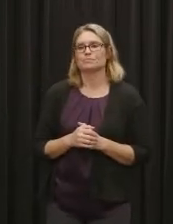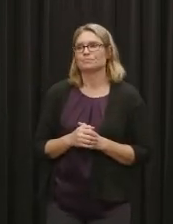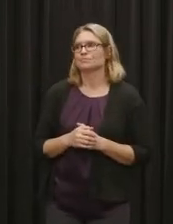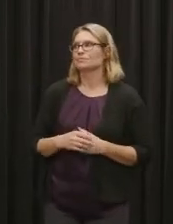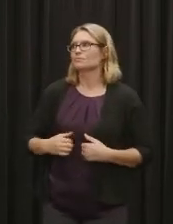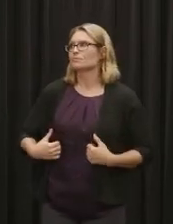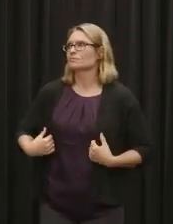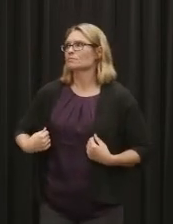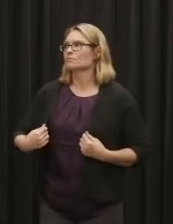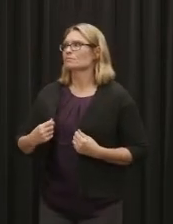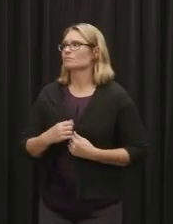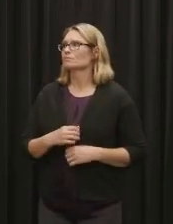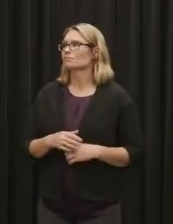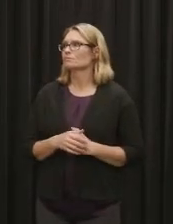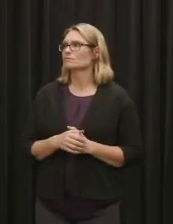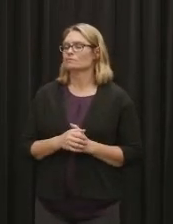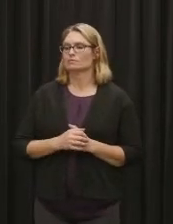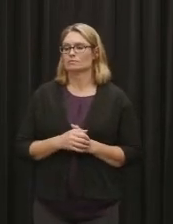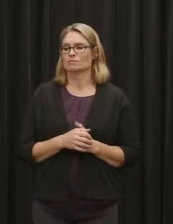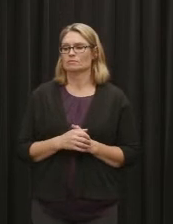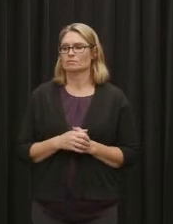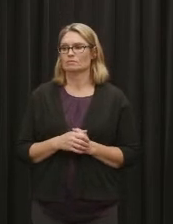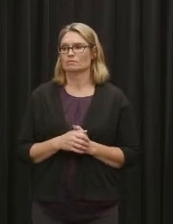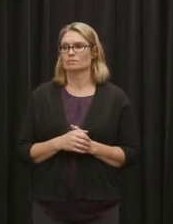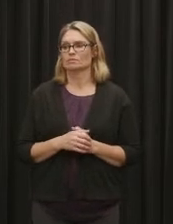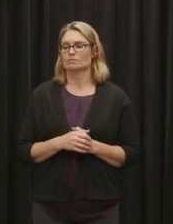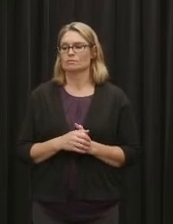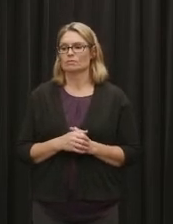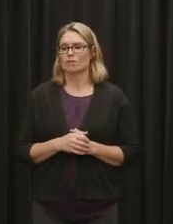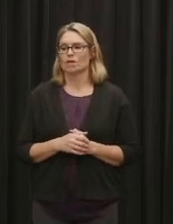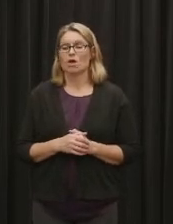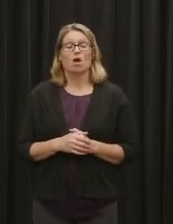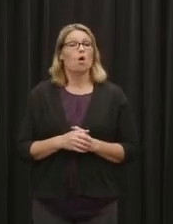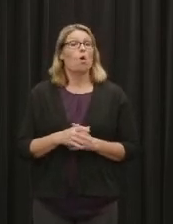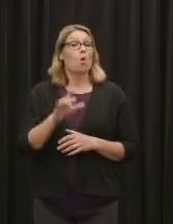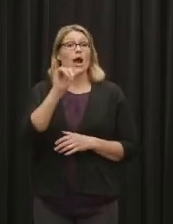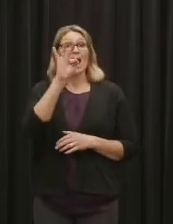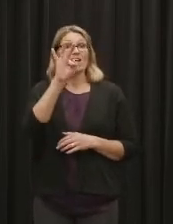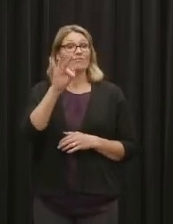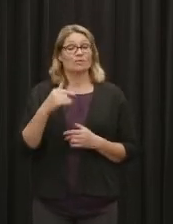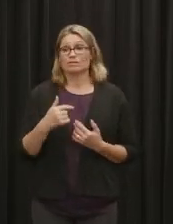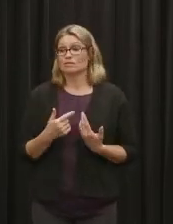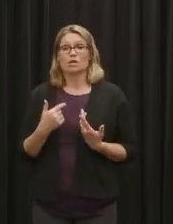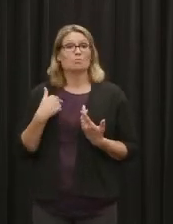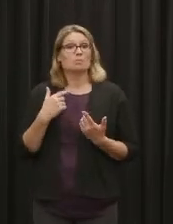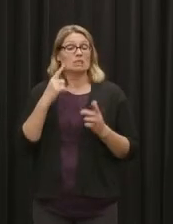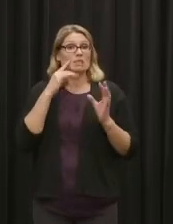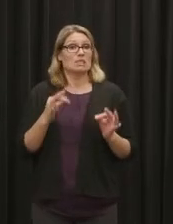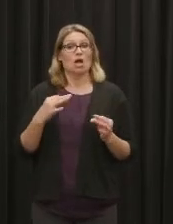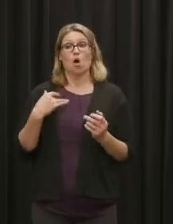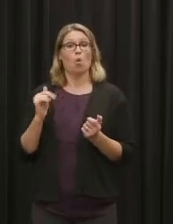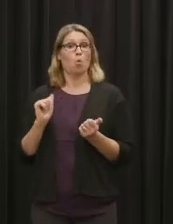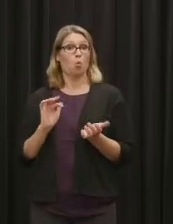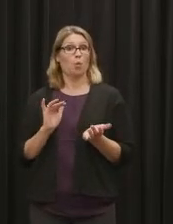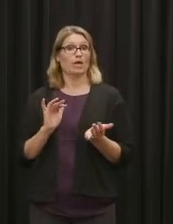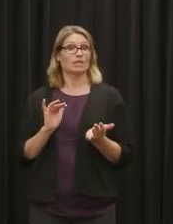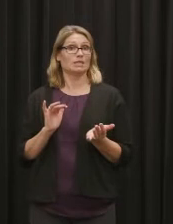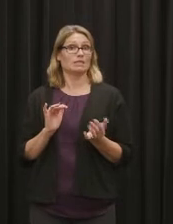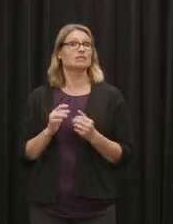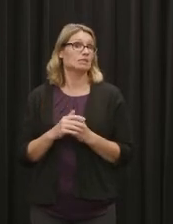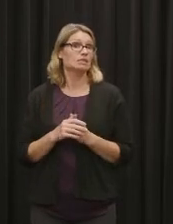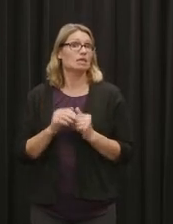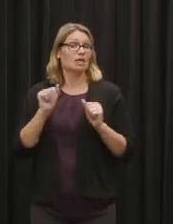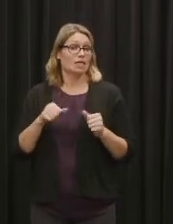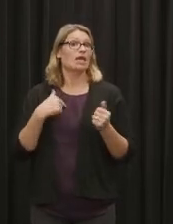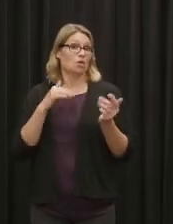I would hasten to add at the end of that, or if they choose to wait, there are, of course, regularized